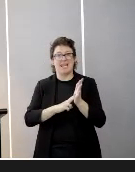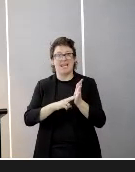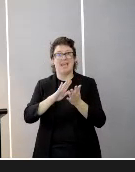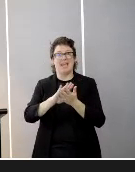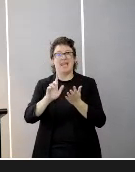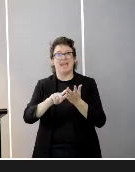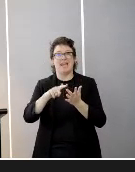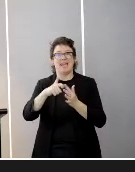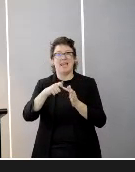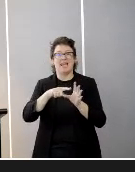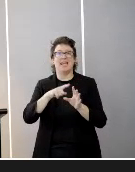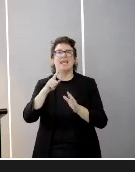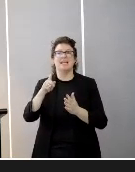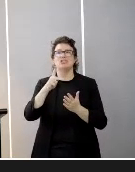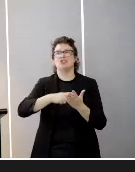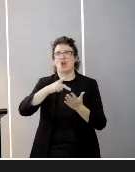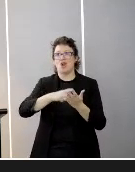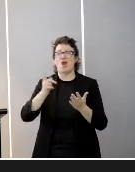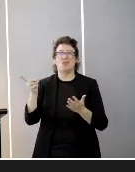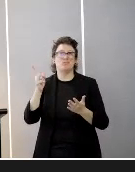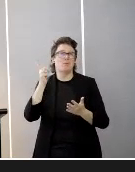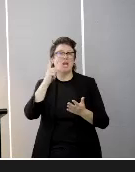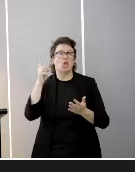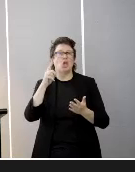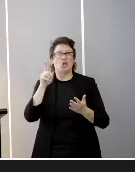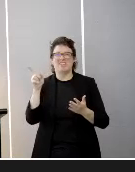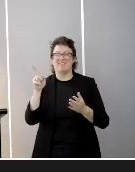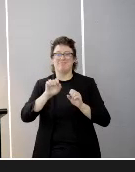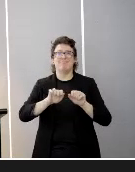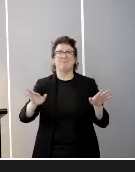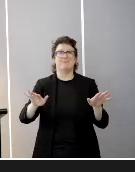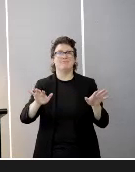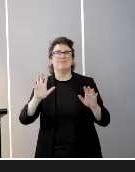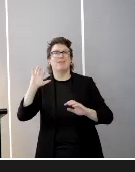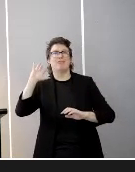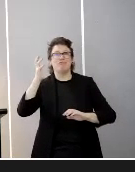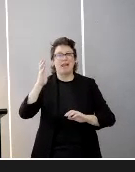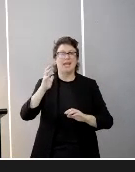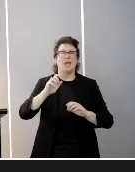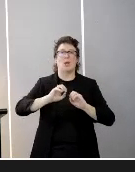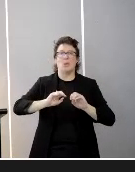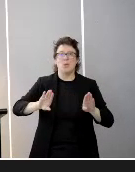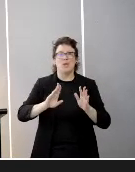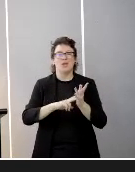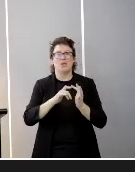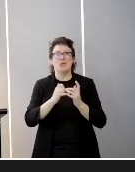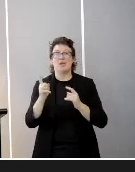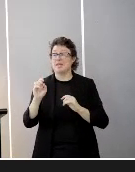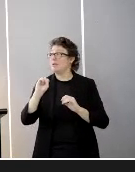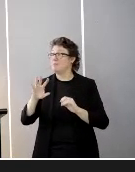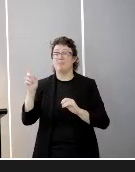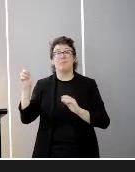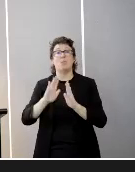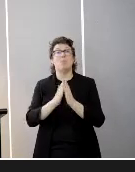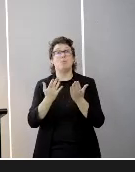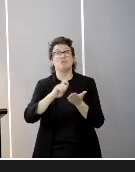psychiatrist who you may have heard on the radio and news. He's always out there spreading the good news. So he put out a book this